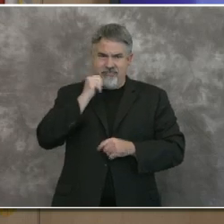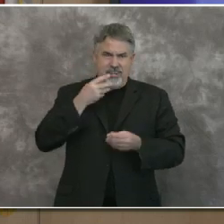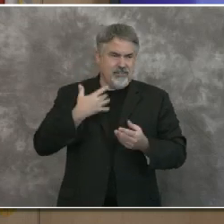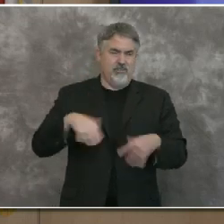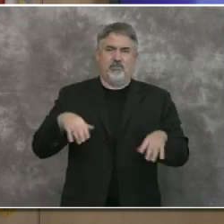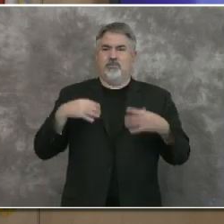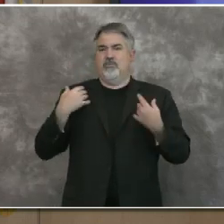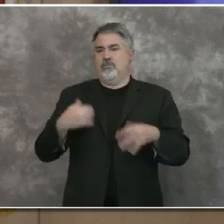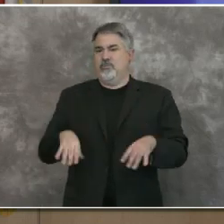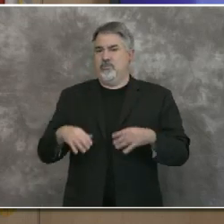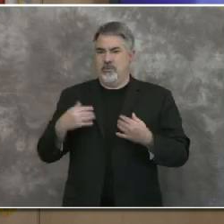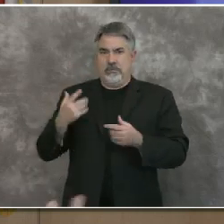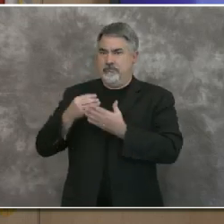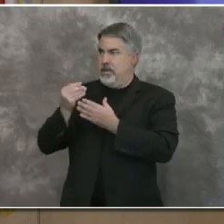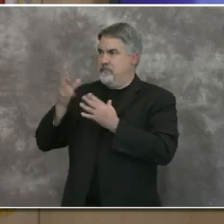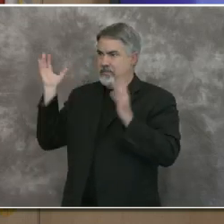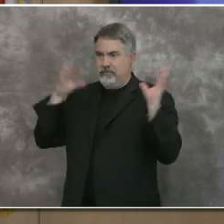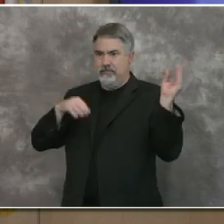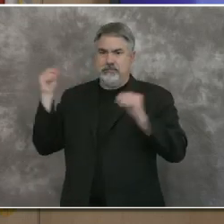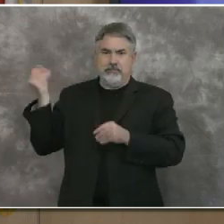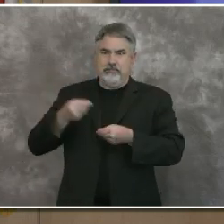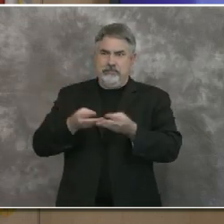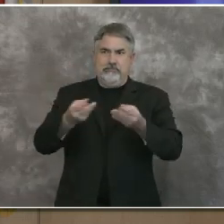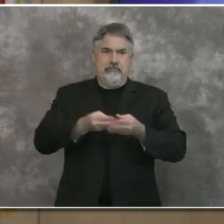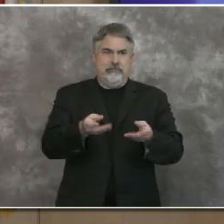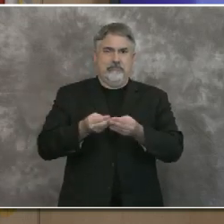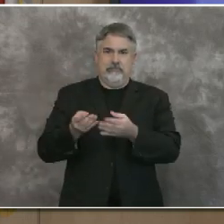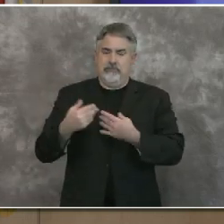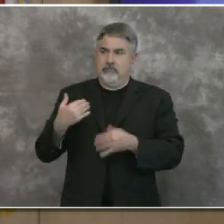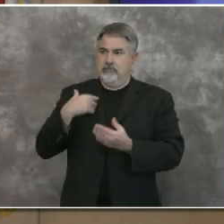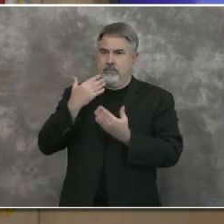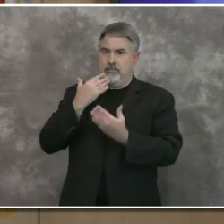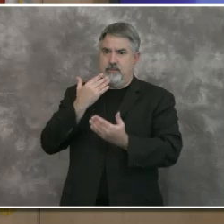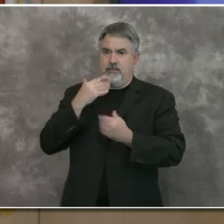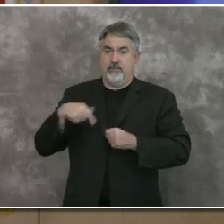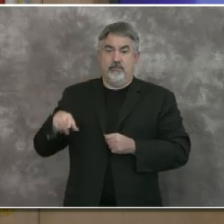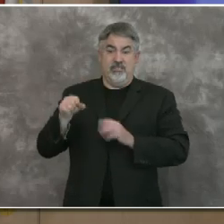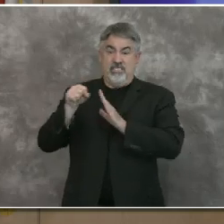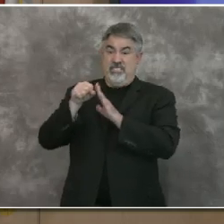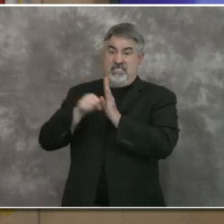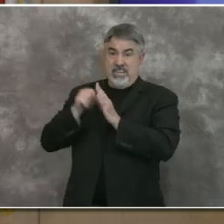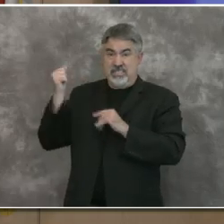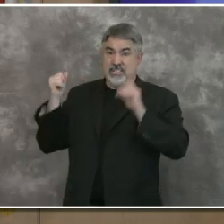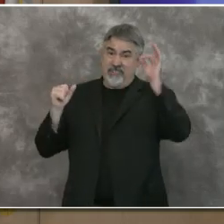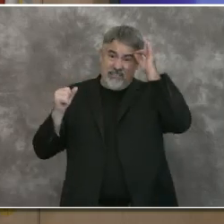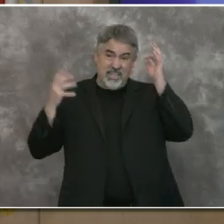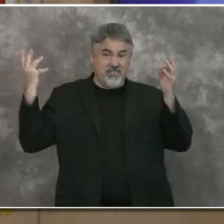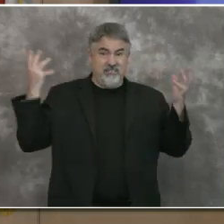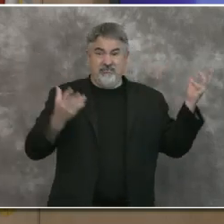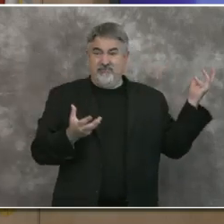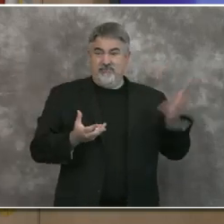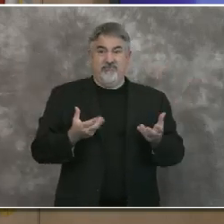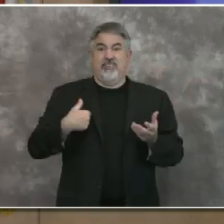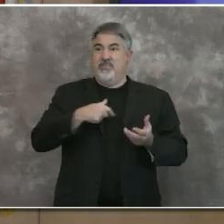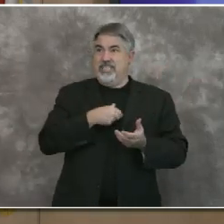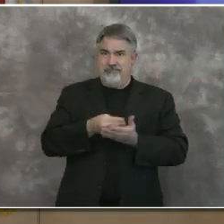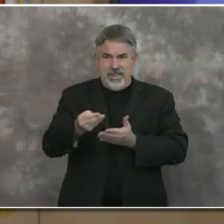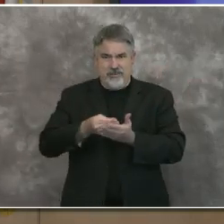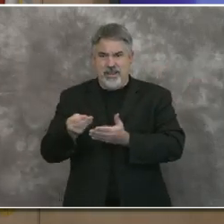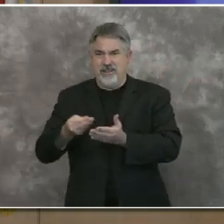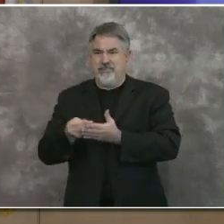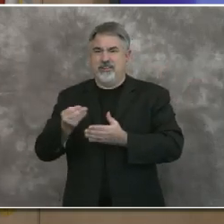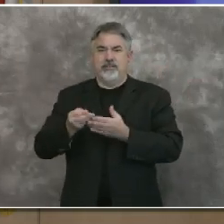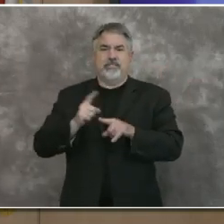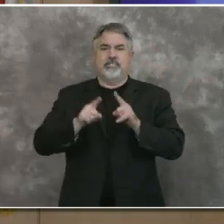acquire personal protective equipment, whether that's through the state or federal government, acquiring it on our own, partnering with area churches